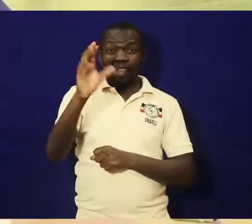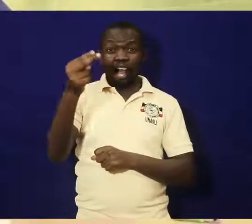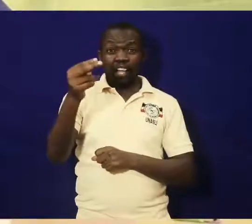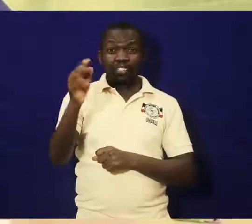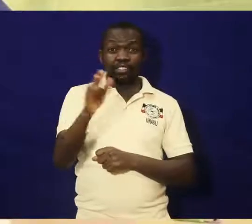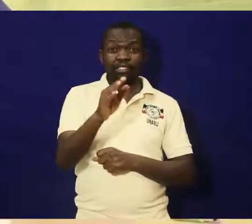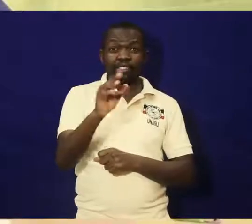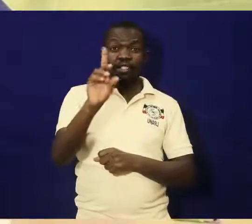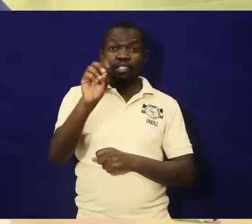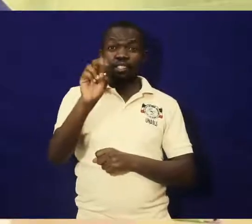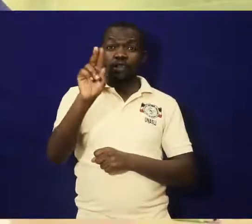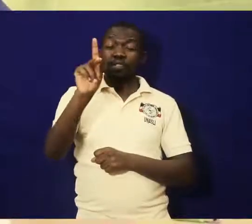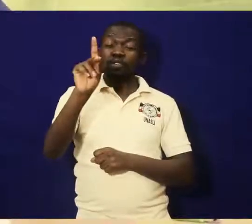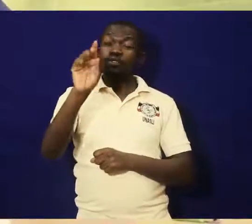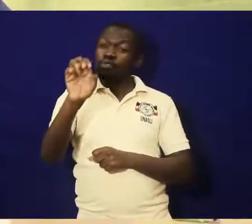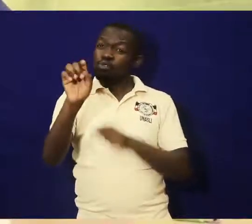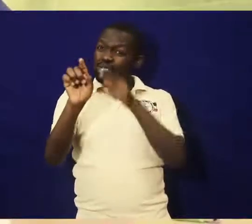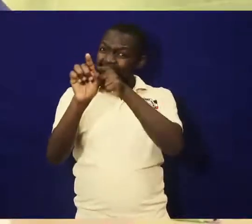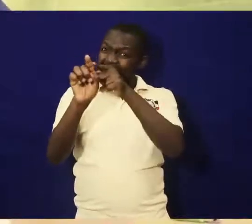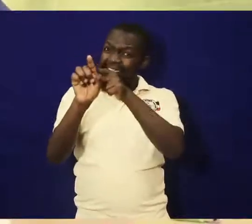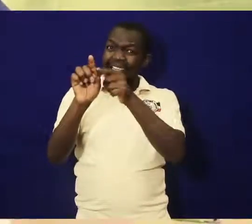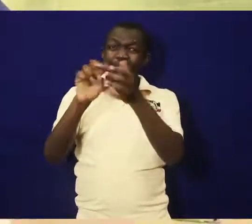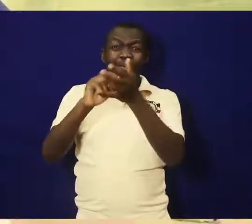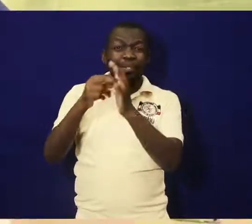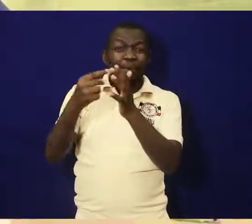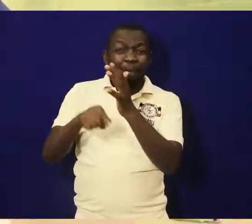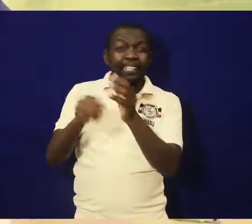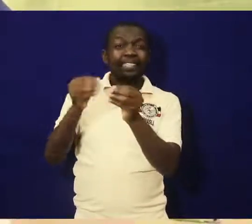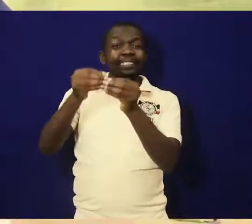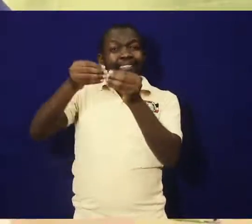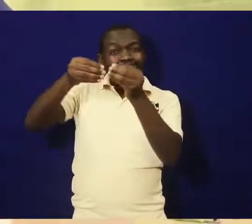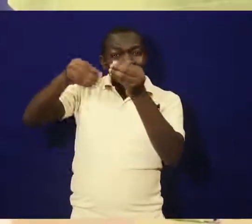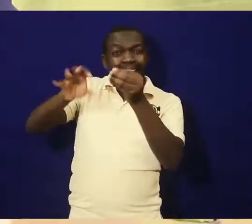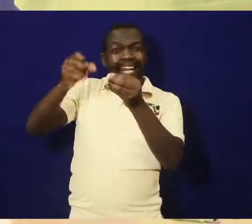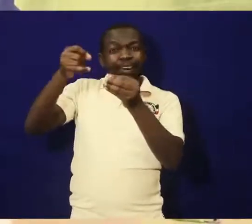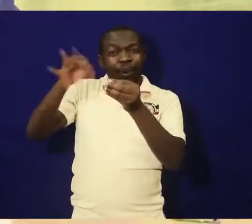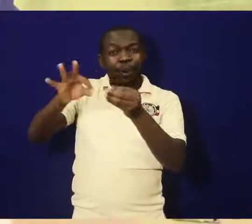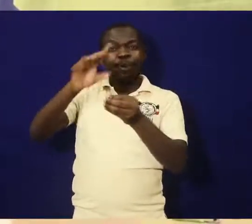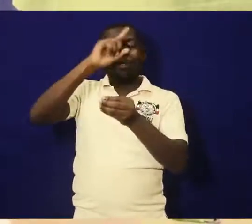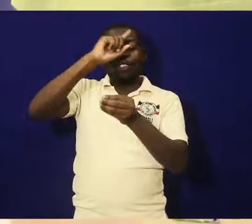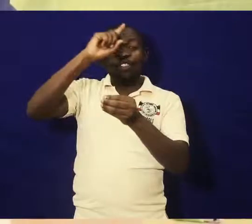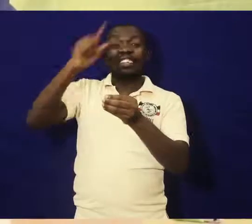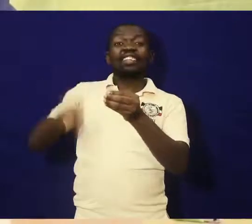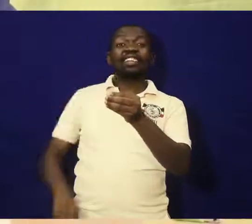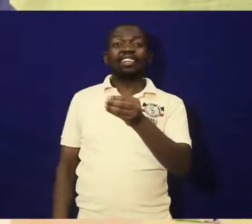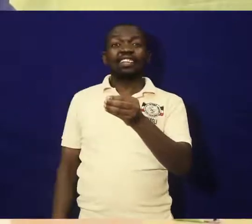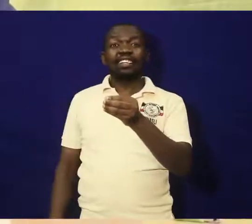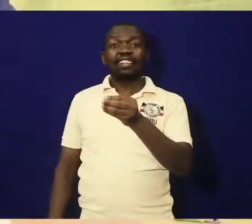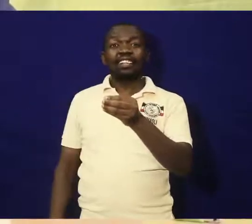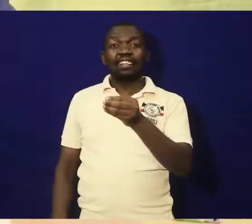Formerly, Archduke referred to the son of the Emperor of Austria.